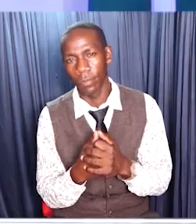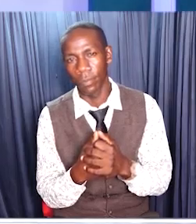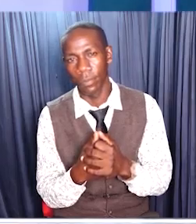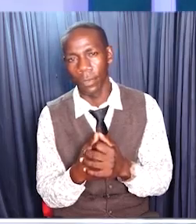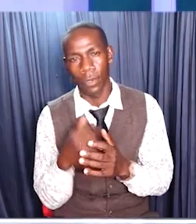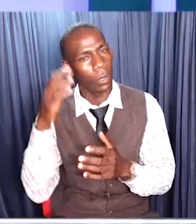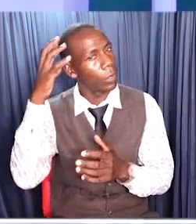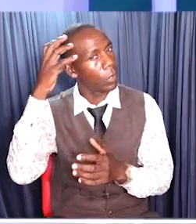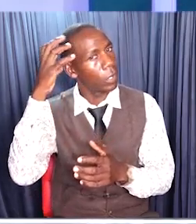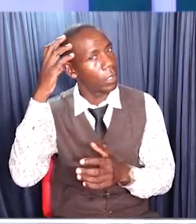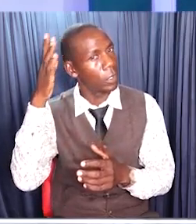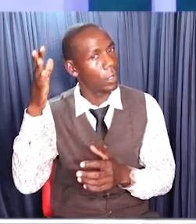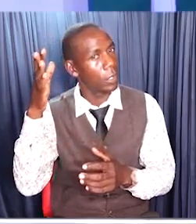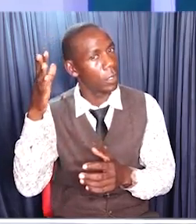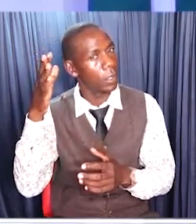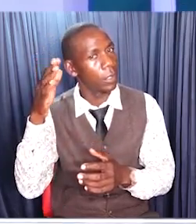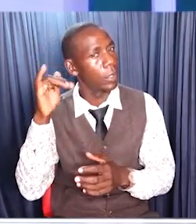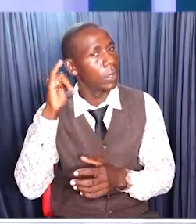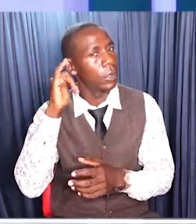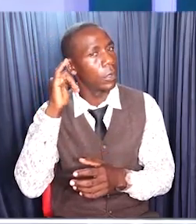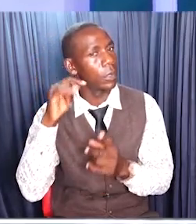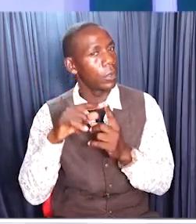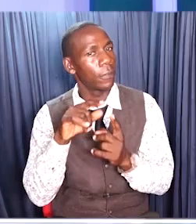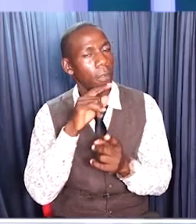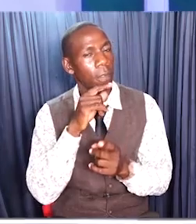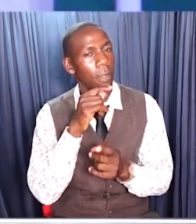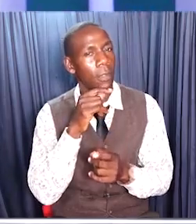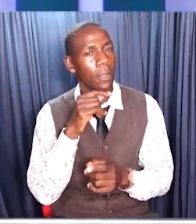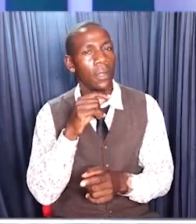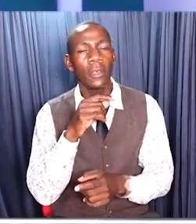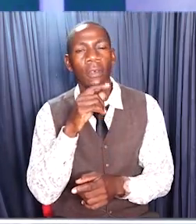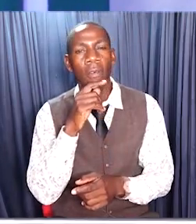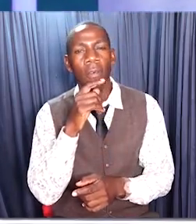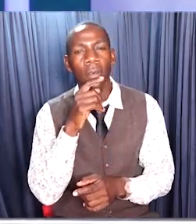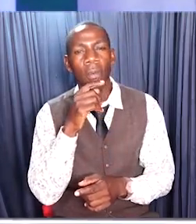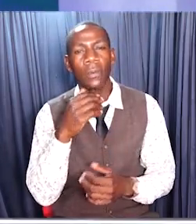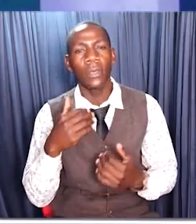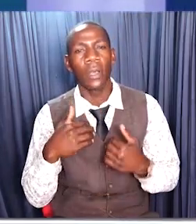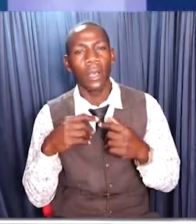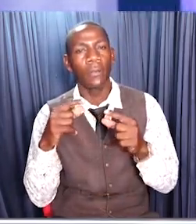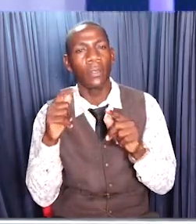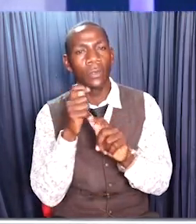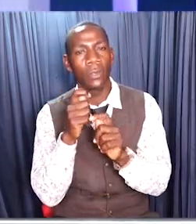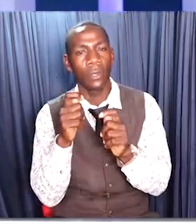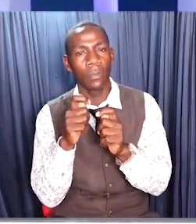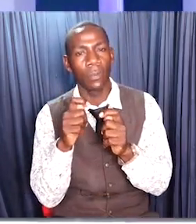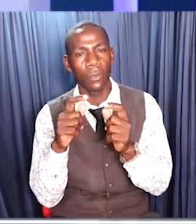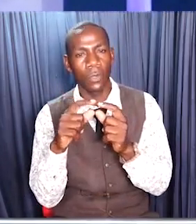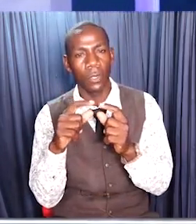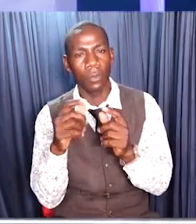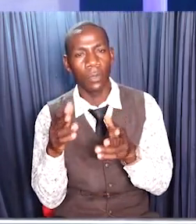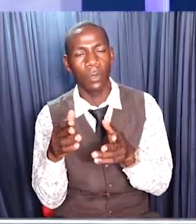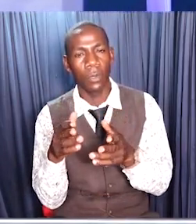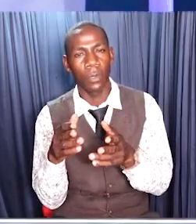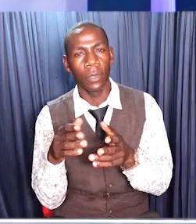Uko college uko. You are in college. Unapigia simu baba. You call your father. Baba huku kuna trip. There is a trip. Trip.